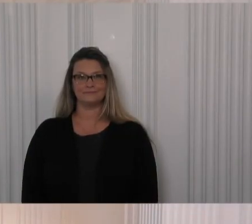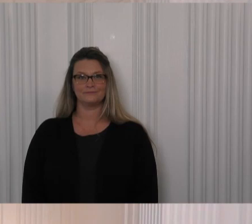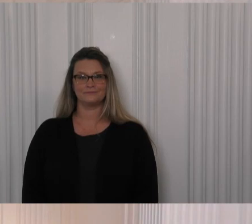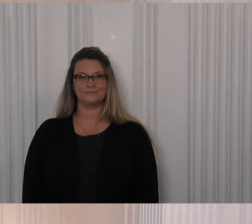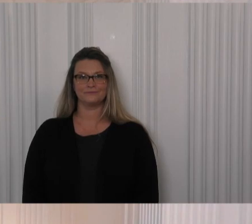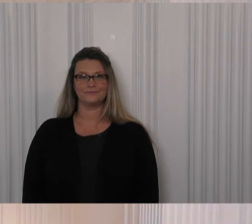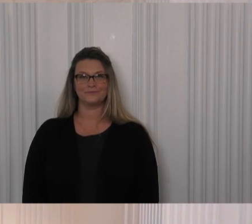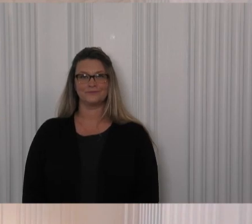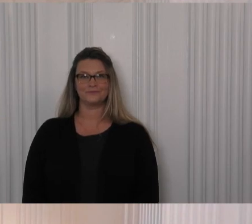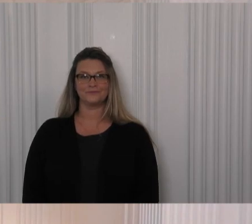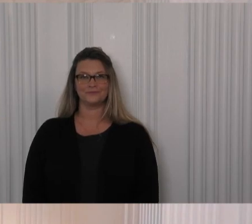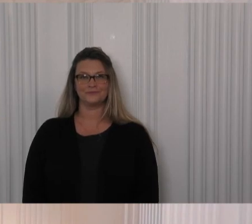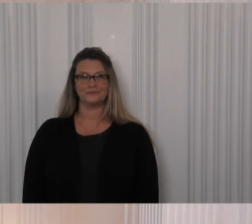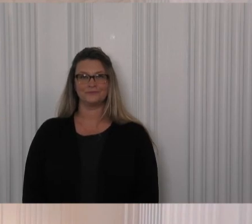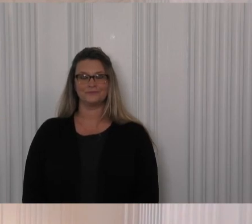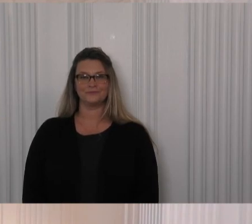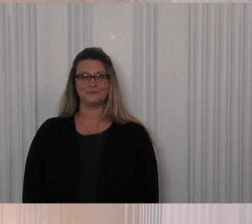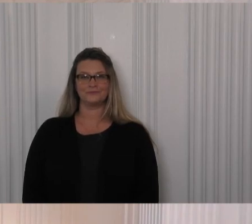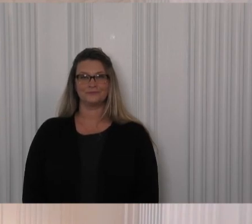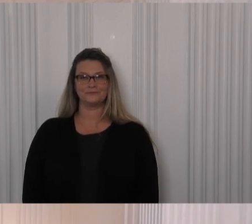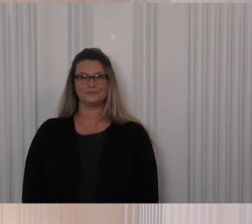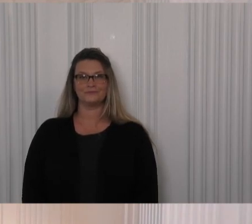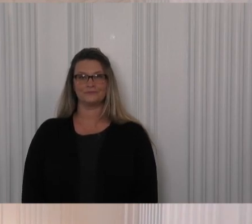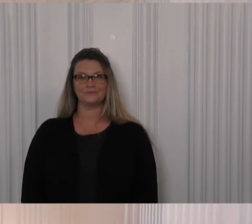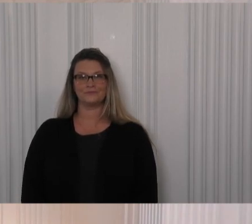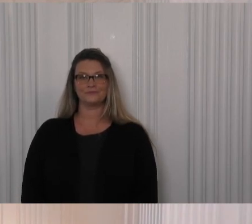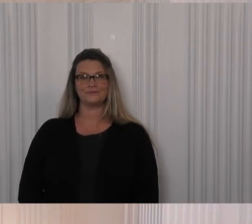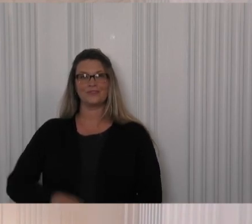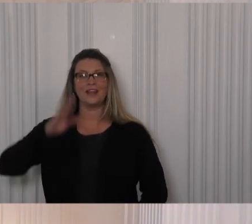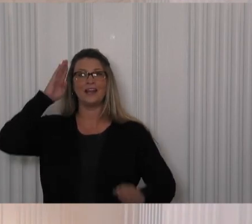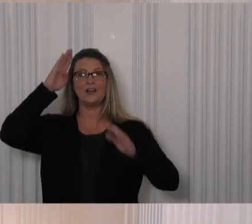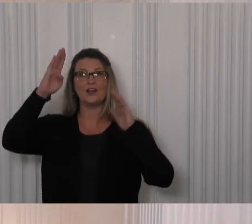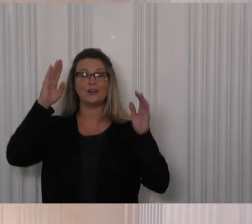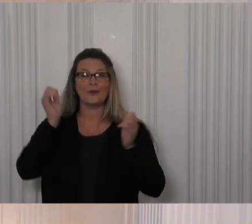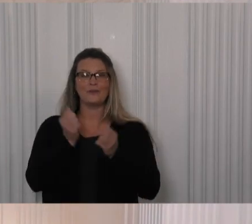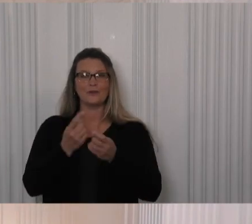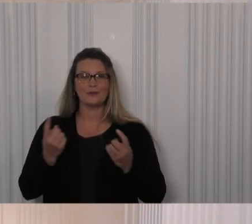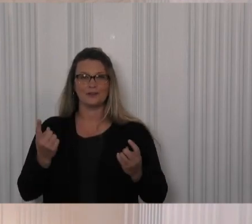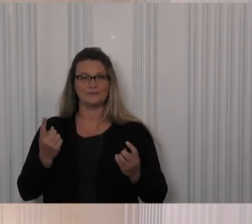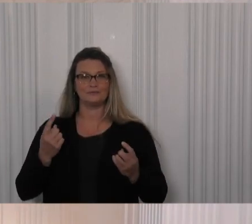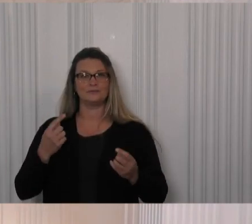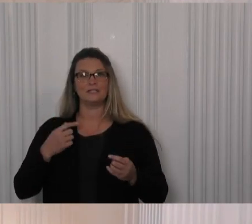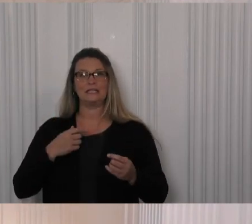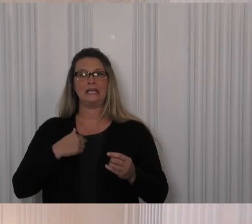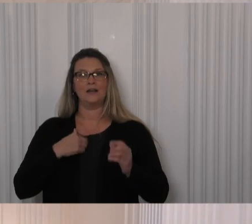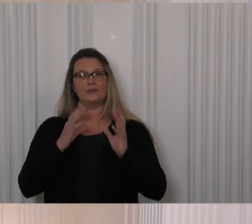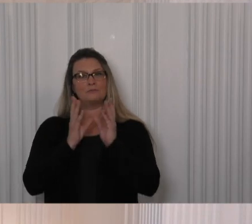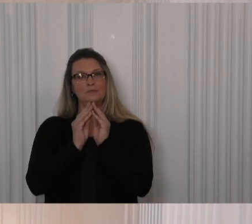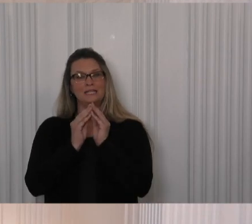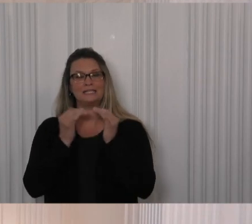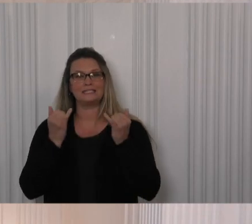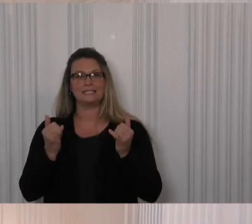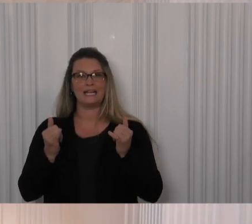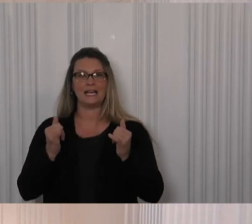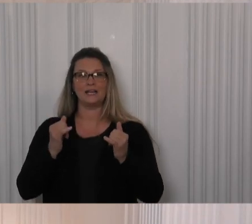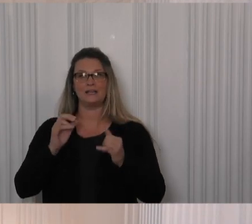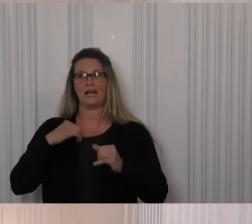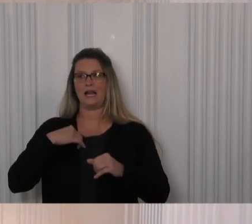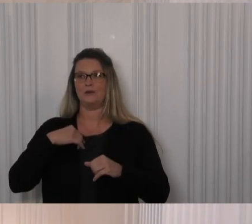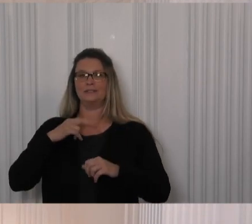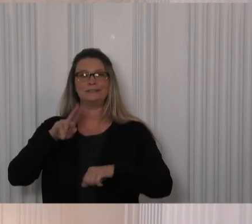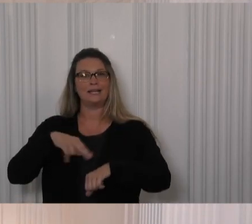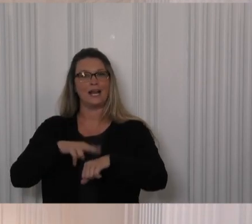Hello, everyone. Our briefing today, and you know our healthcare community and our National Guard General is with